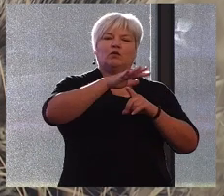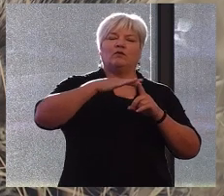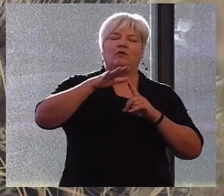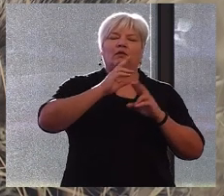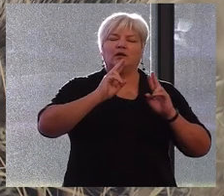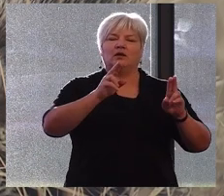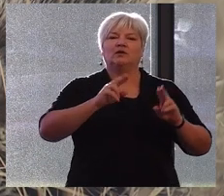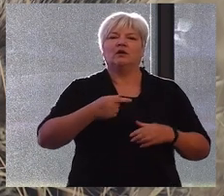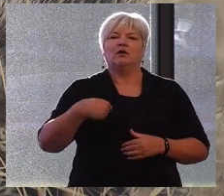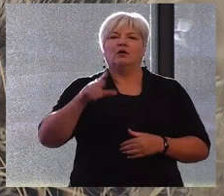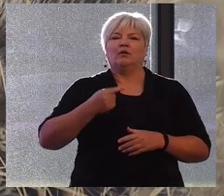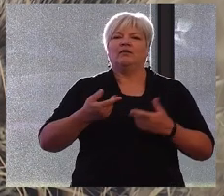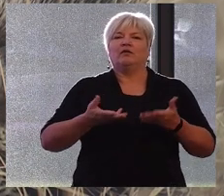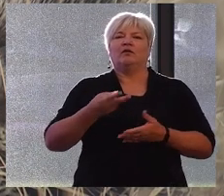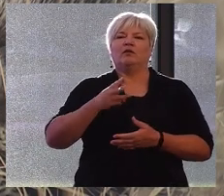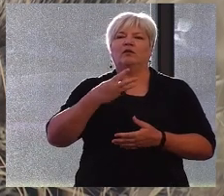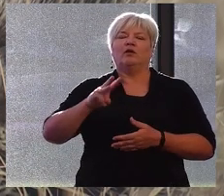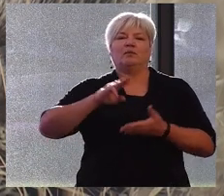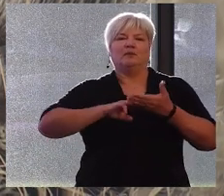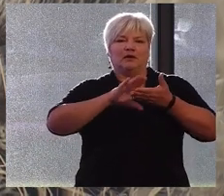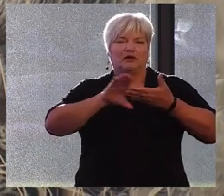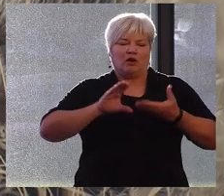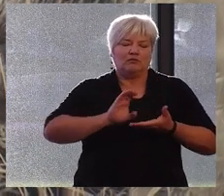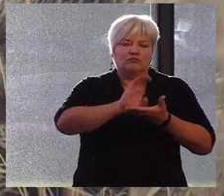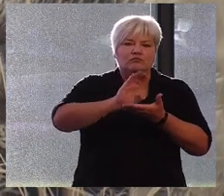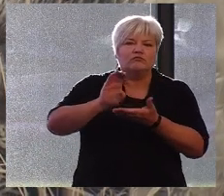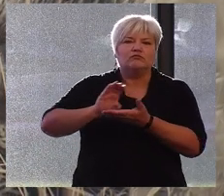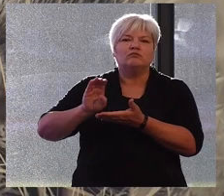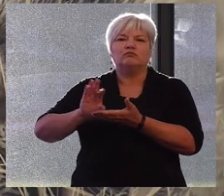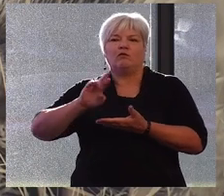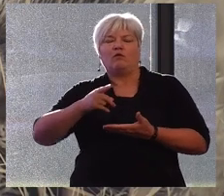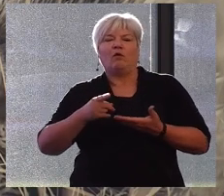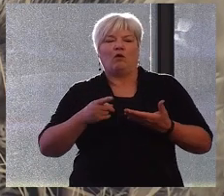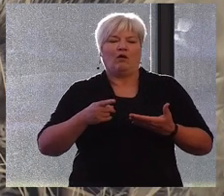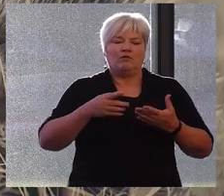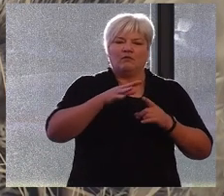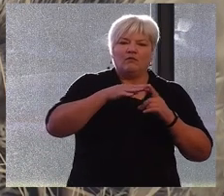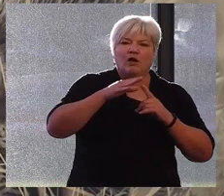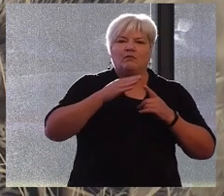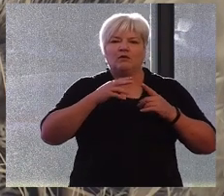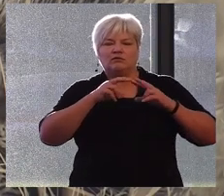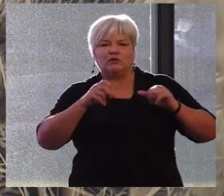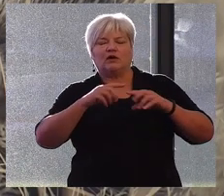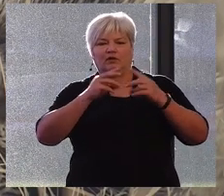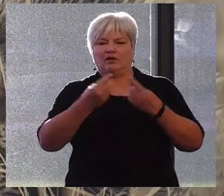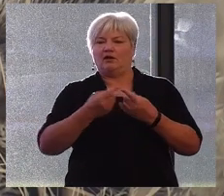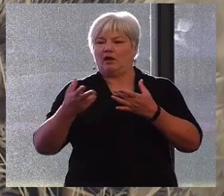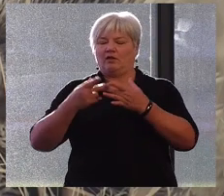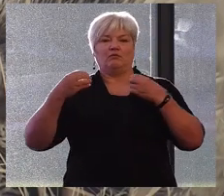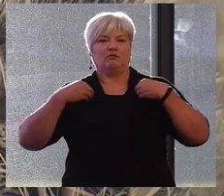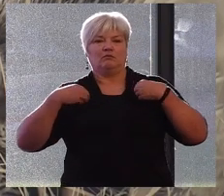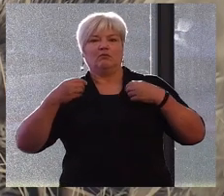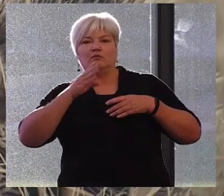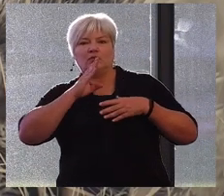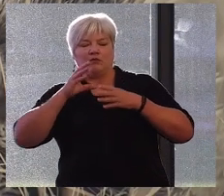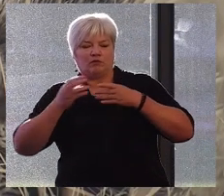for high-impact conservation projects that have co-investment from private groups to help drive collective action for threatened